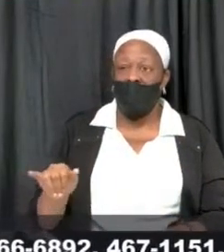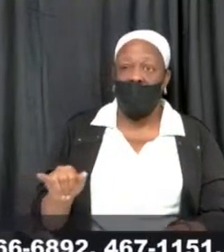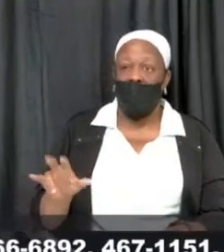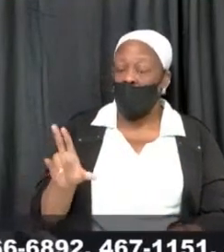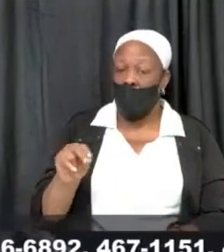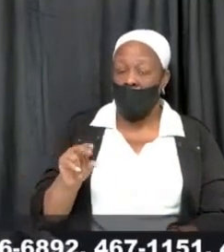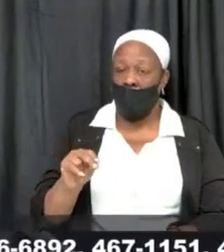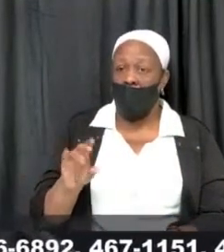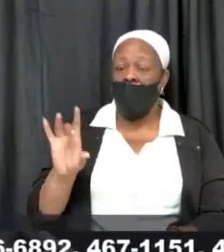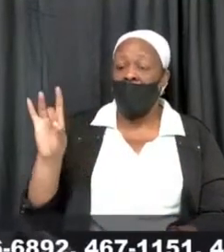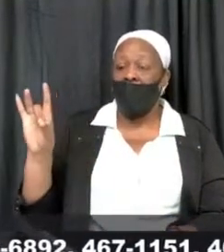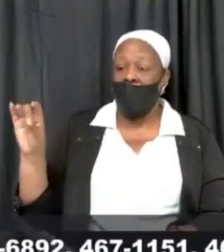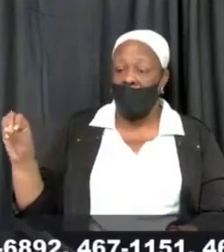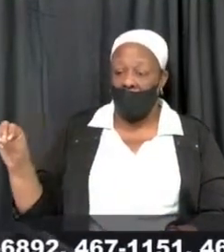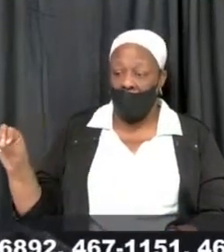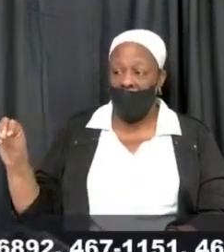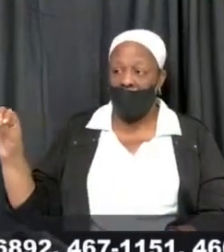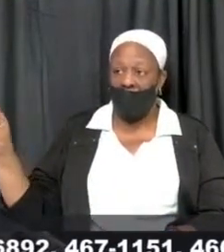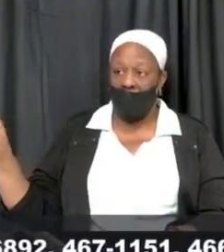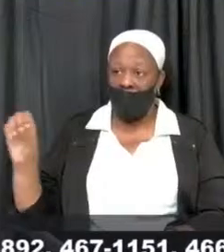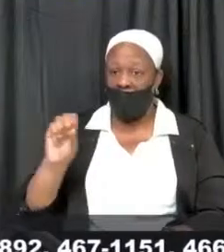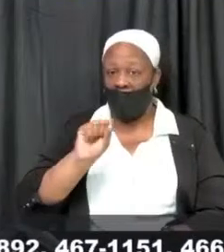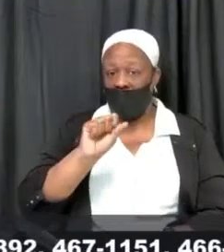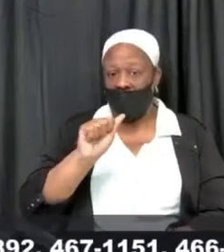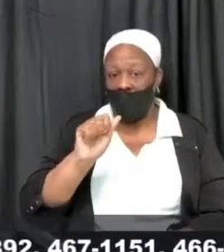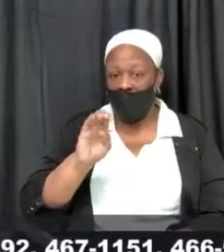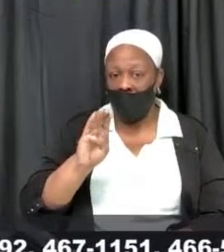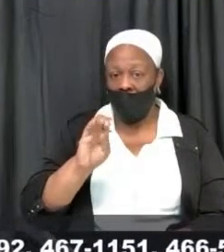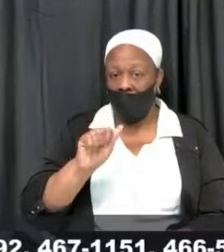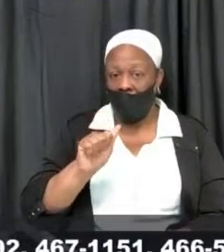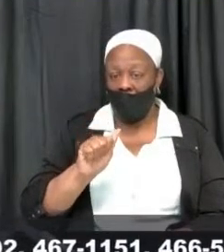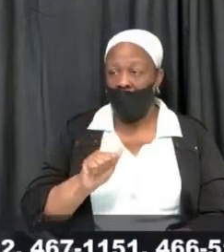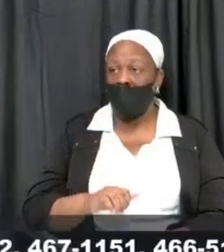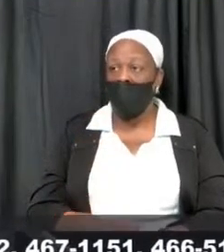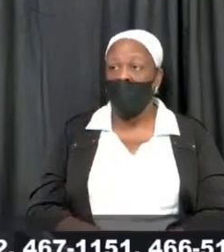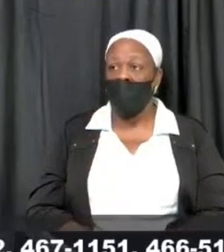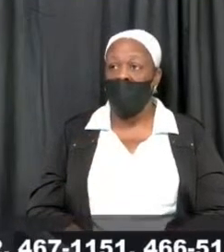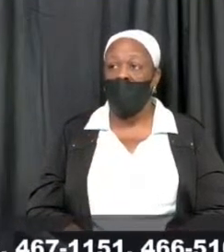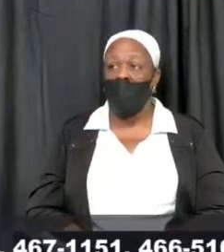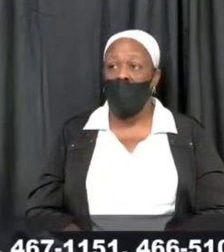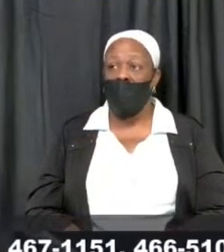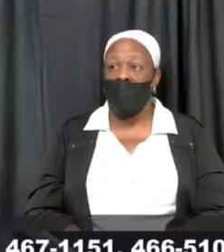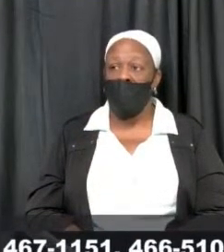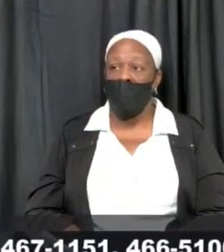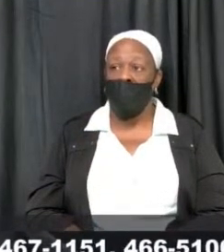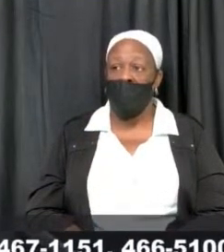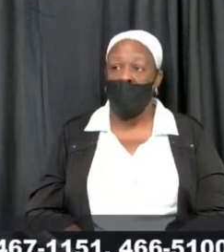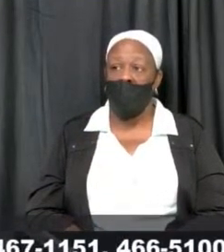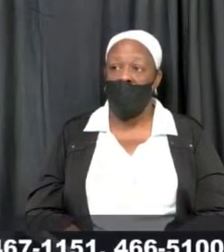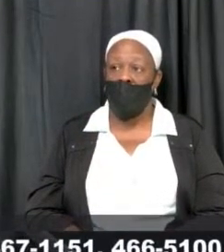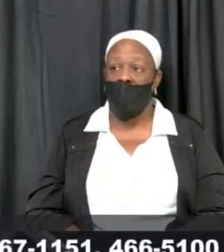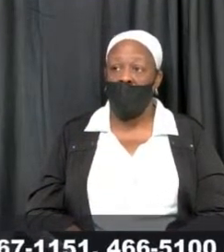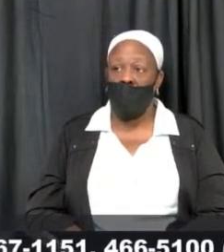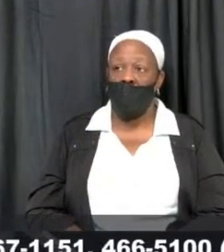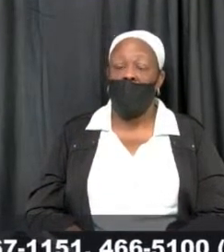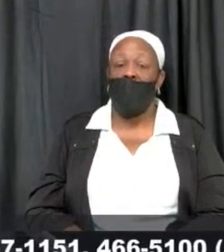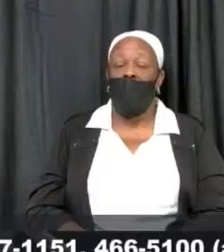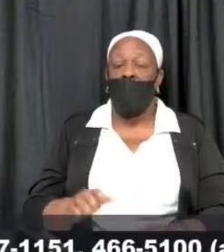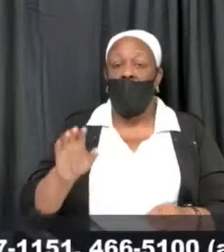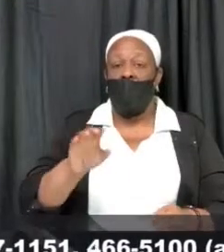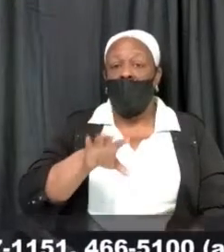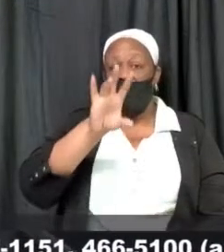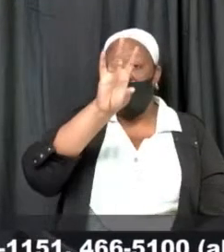Okay, we have said before that the herd immunity threshold for COVID-19 ranges anywhere from 70